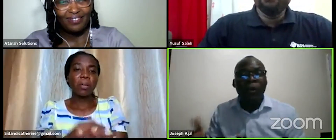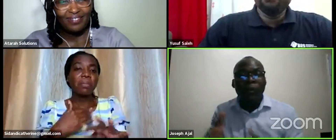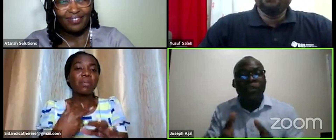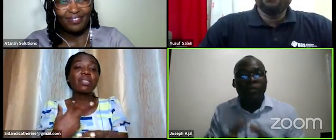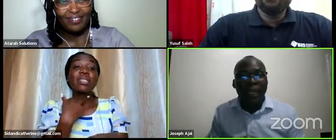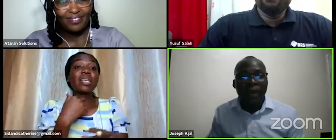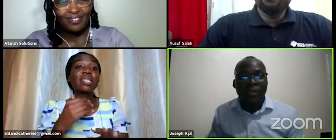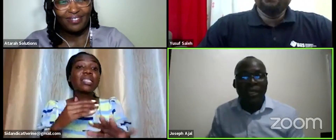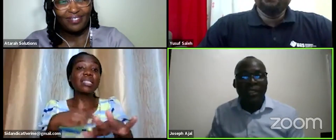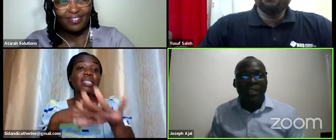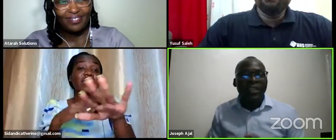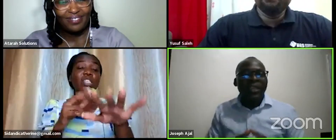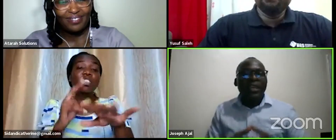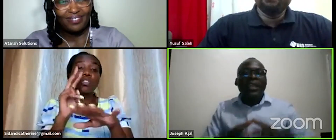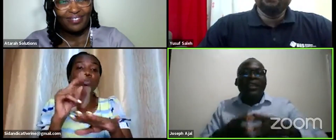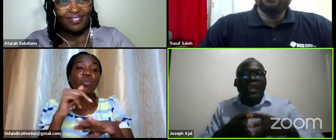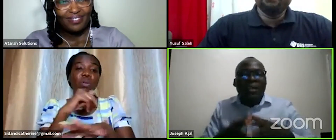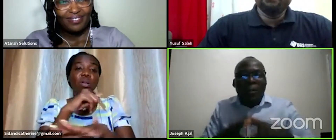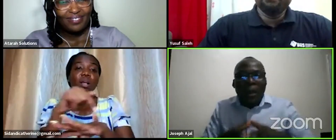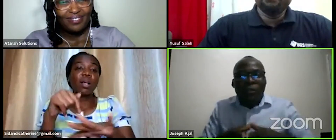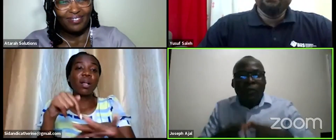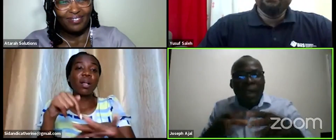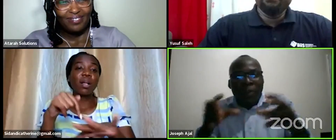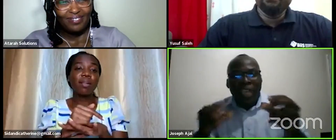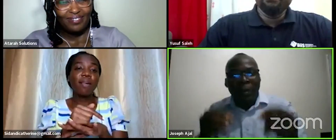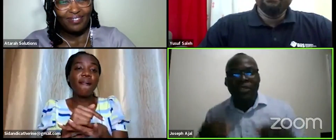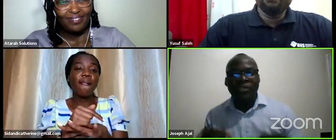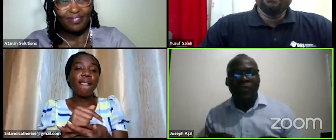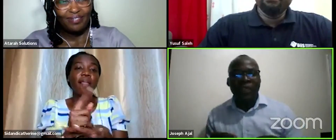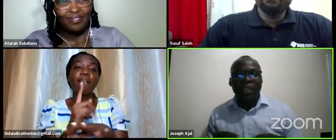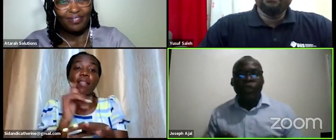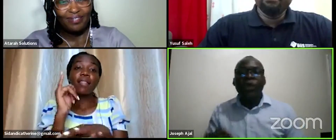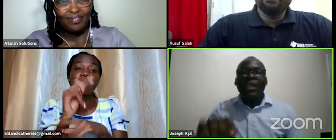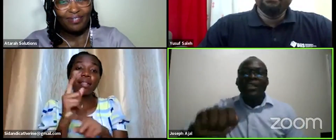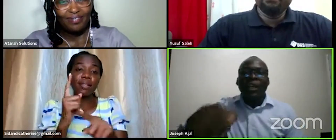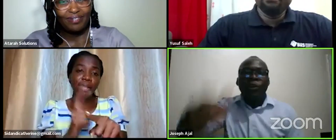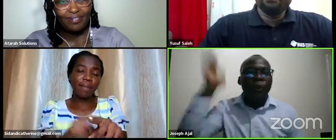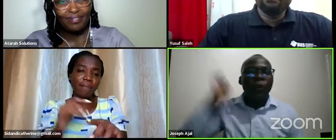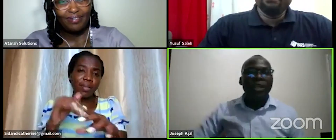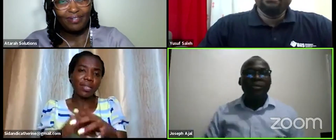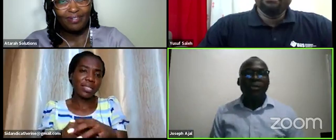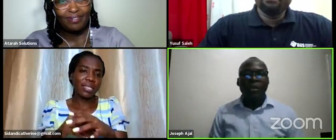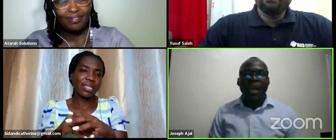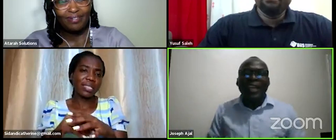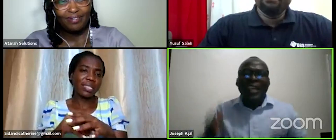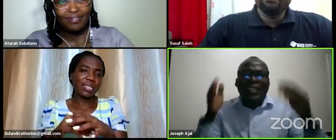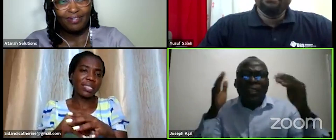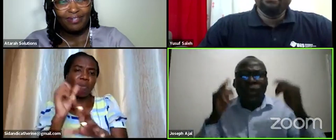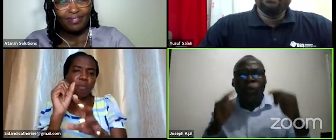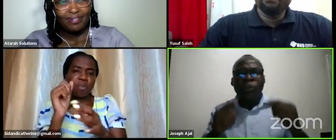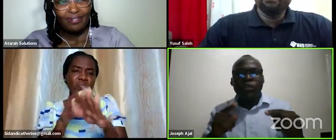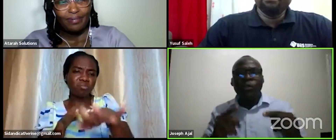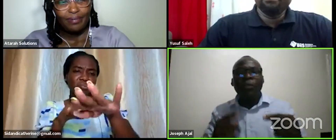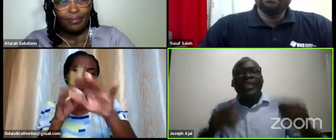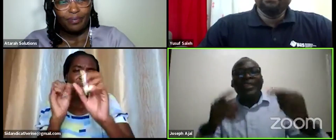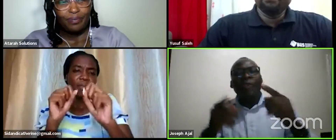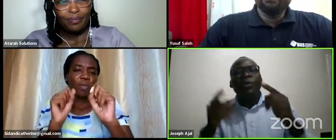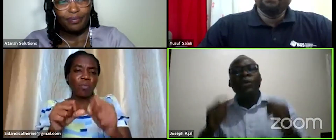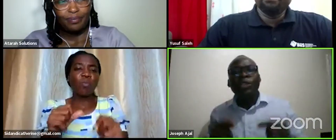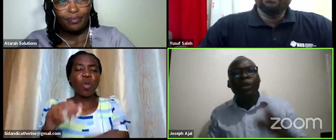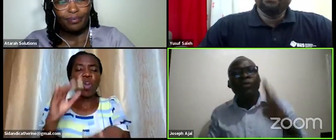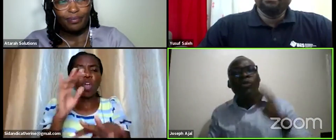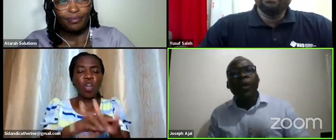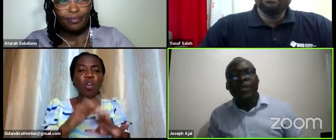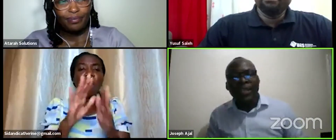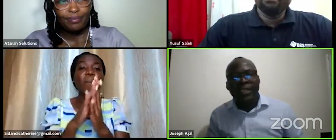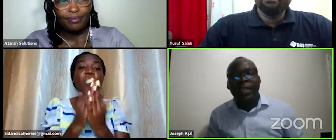my office to my house here. That amount of downtime in traffic, you can turn on your Audible and listen to an audiobook. By the time you're